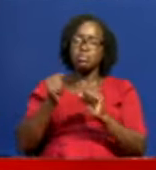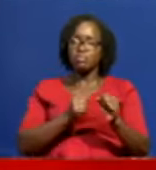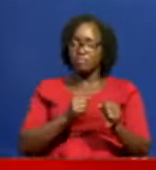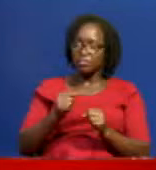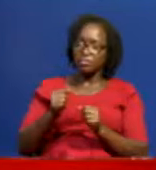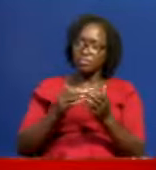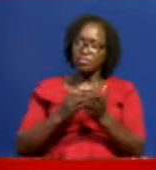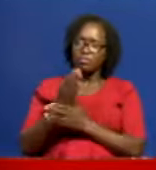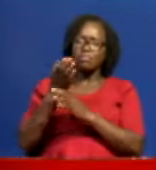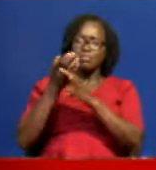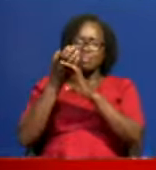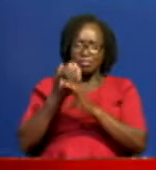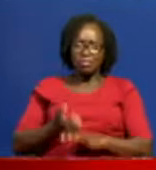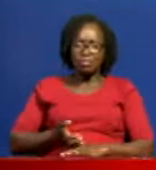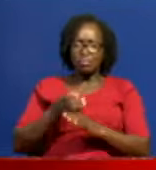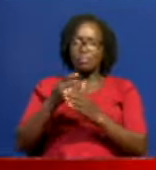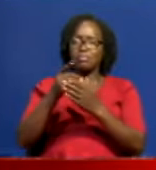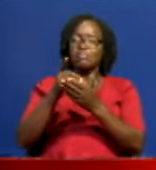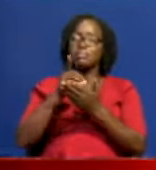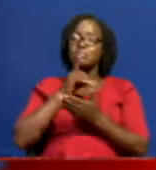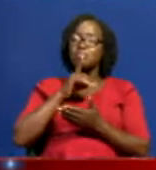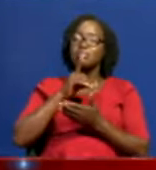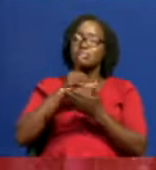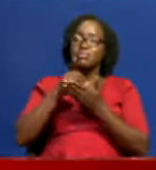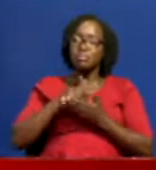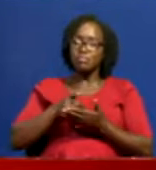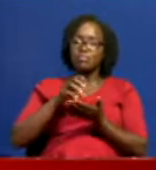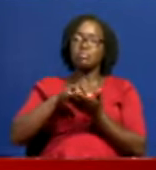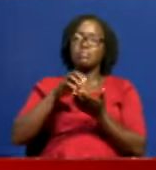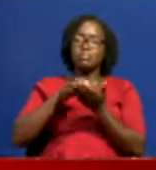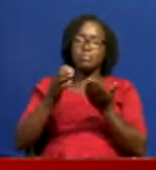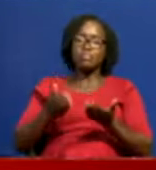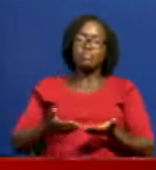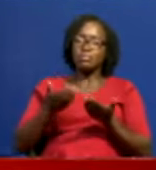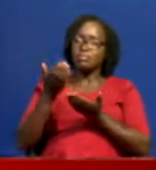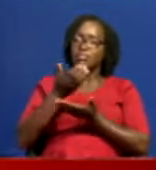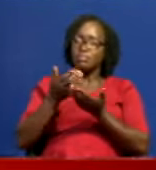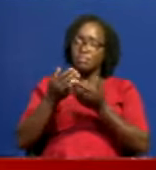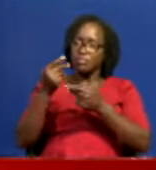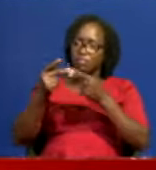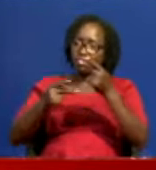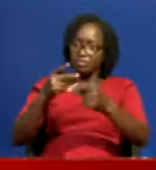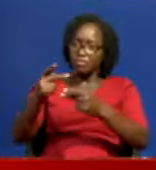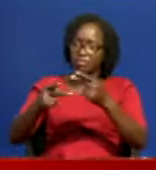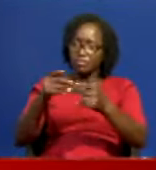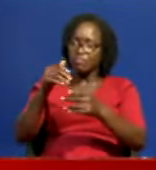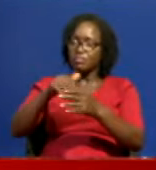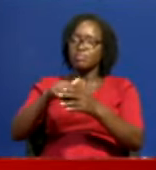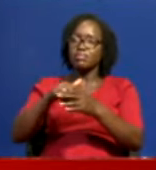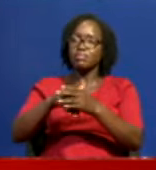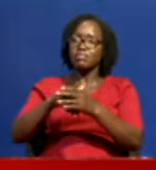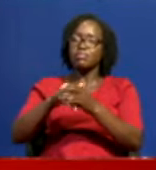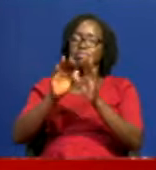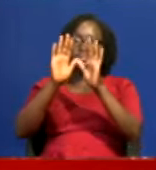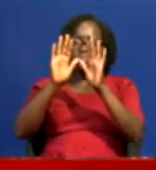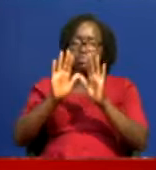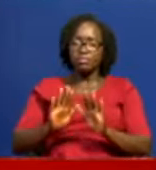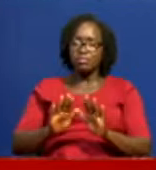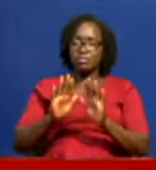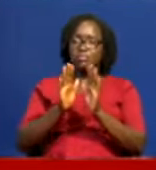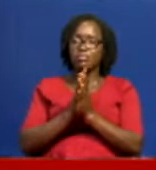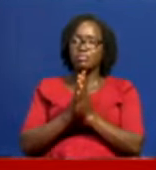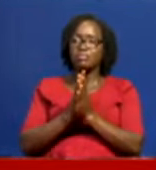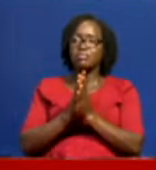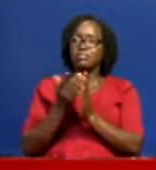complex debt situations, accelerated economic progress, and invested significantly in